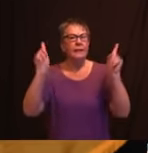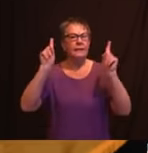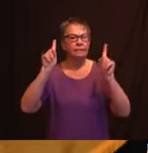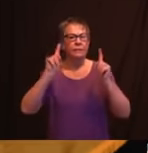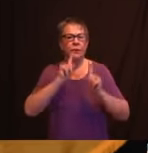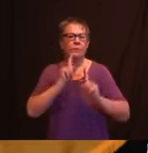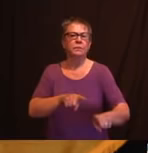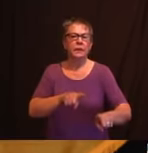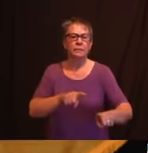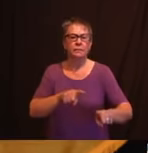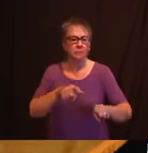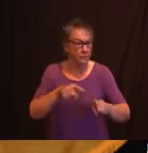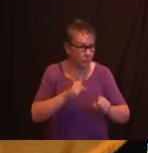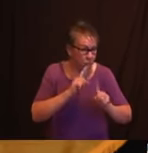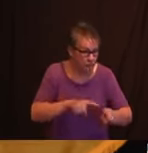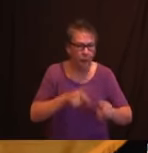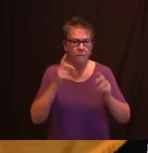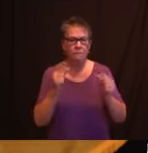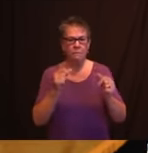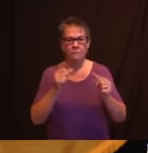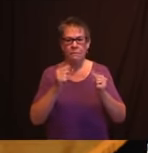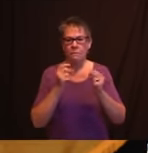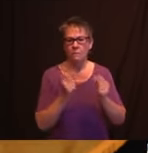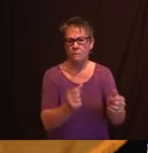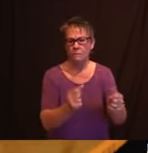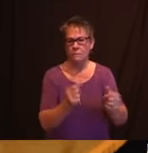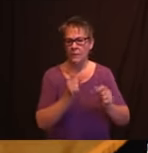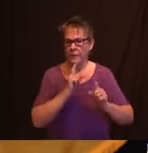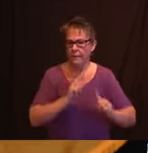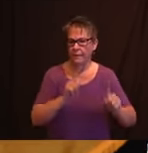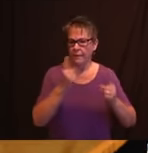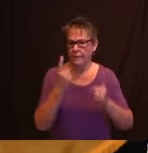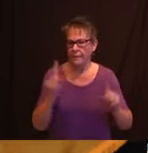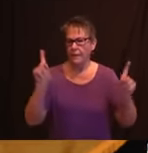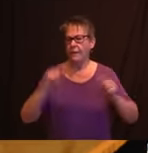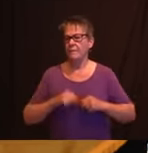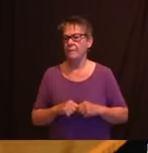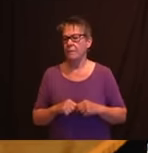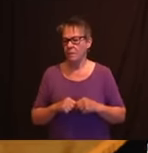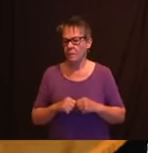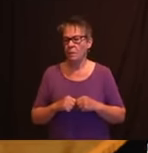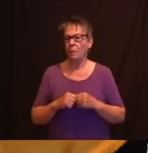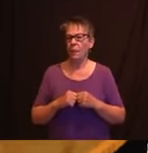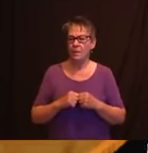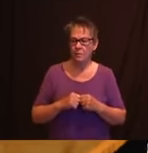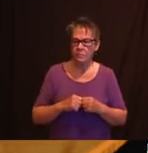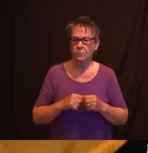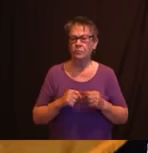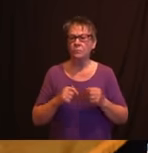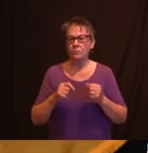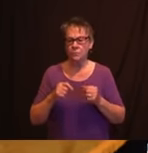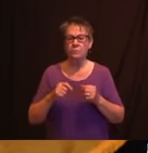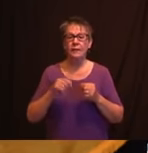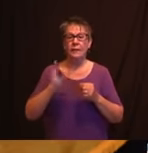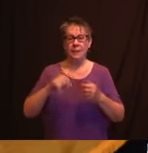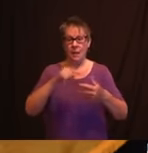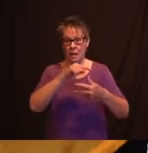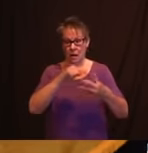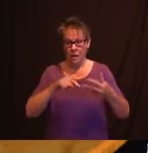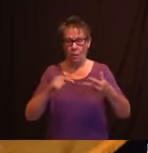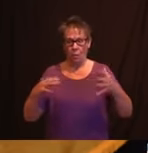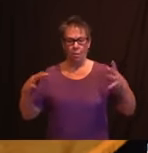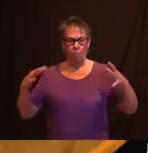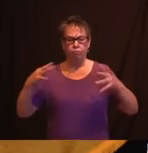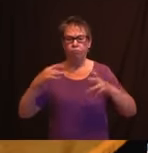surges. This includes consolidating and strengthening responses through a central long-term care